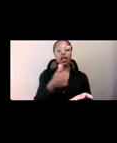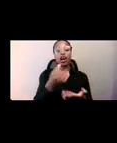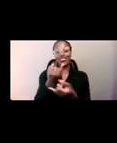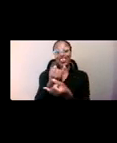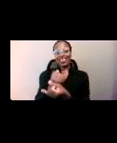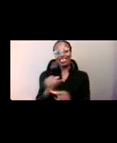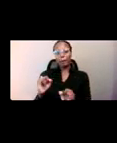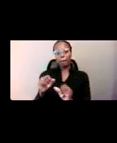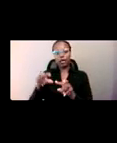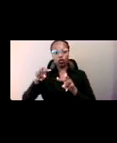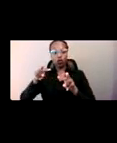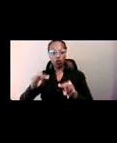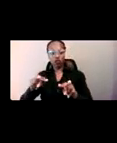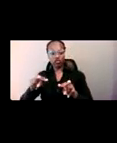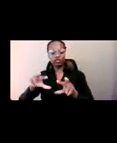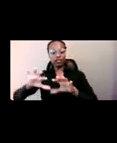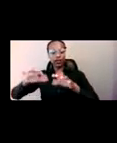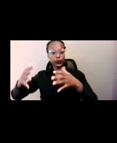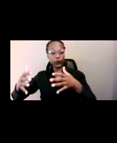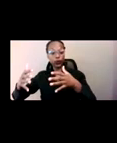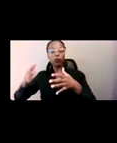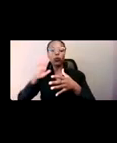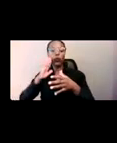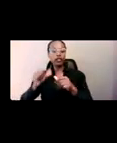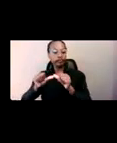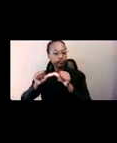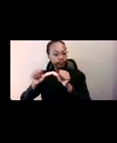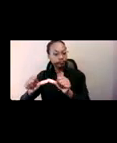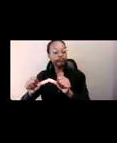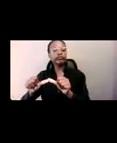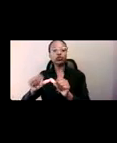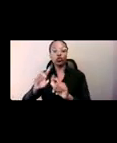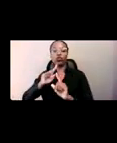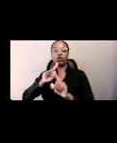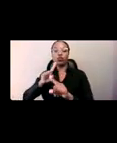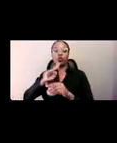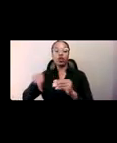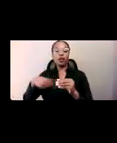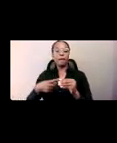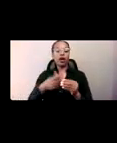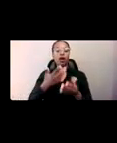publicly report on conditions and treatment of those held in the jail facilities.